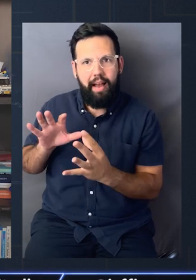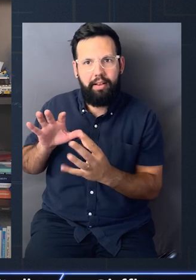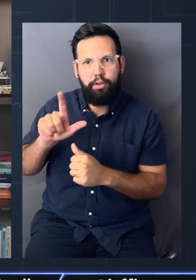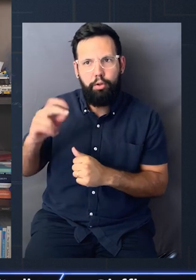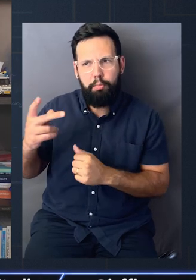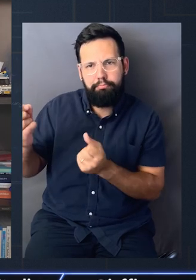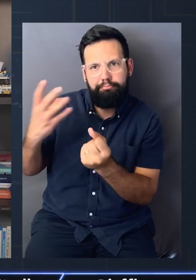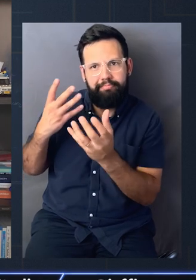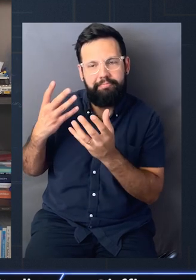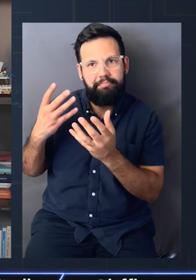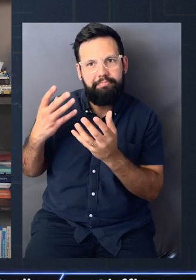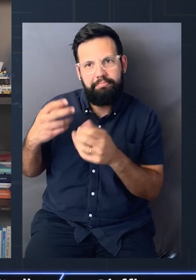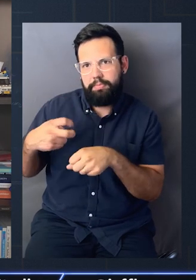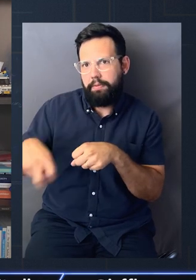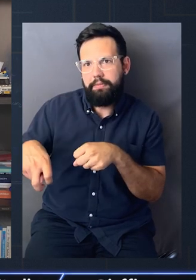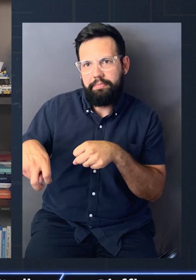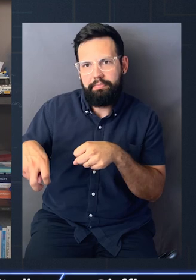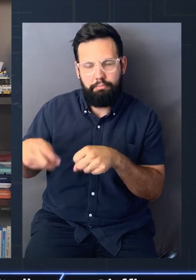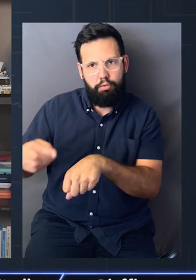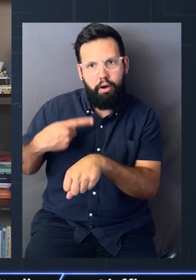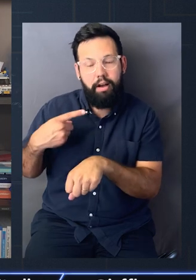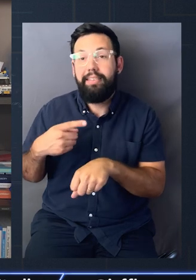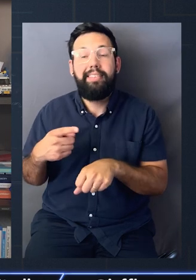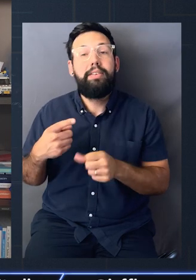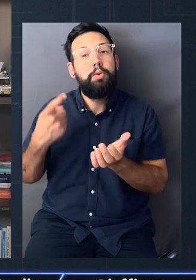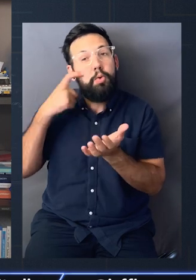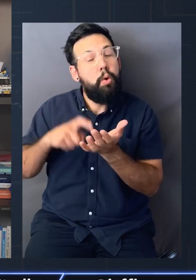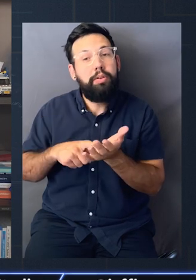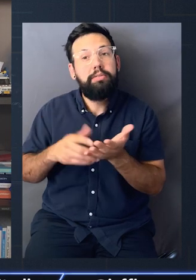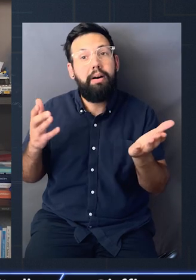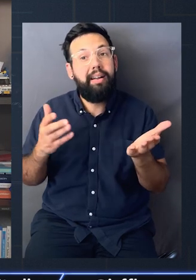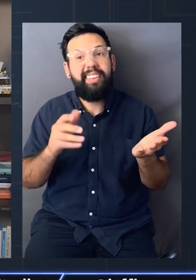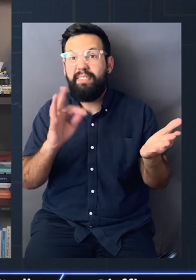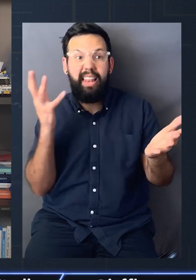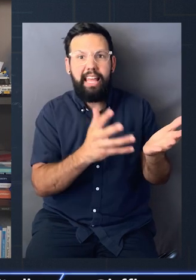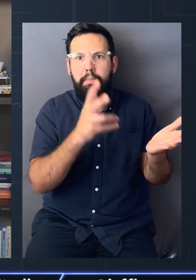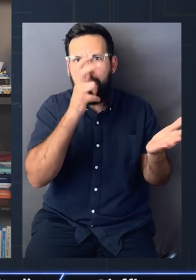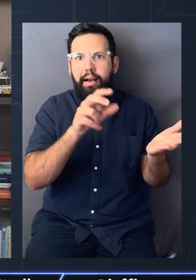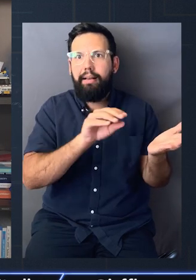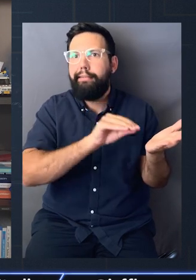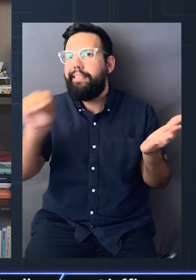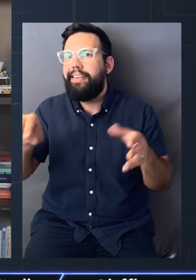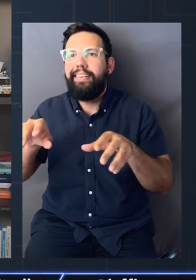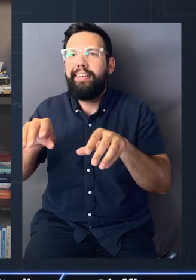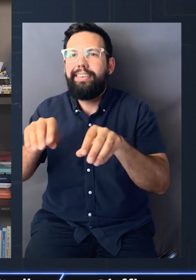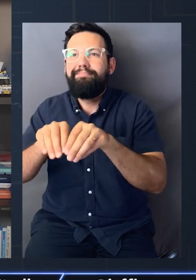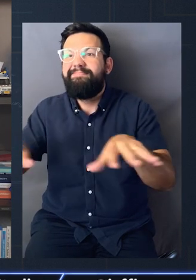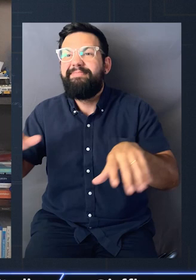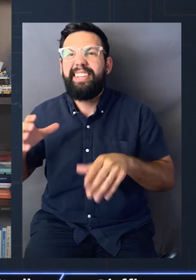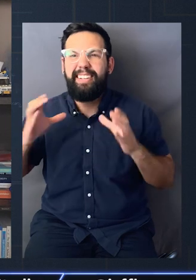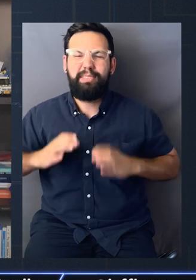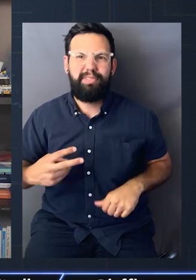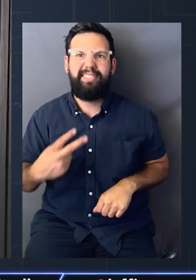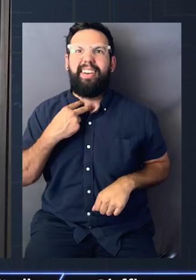is you leave a bug and your customers are going to be stuck with it for a really, really long time. And just not the